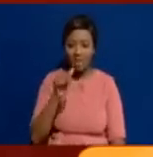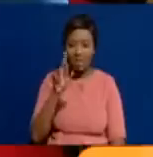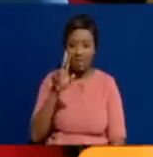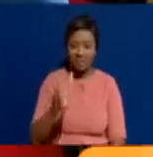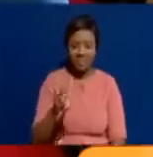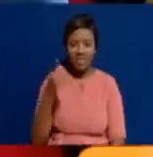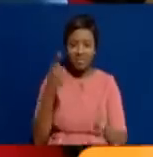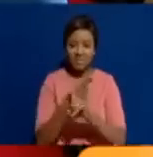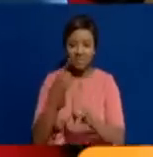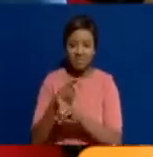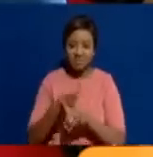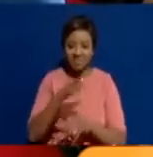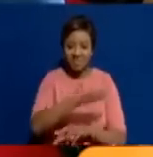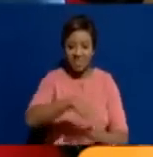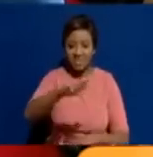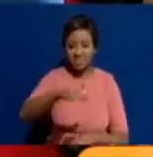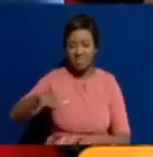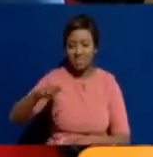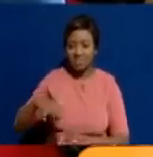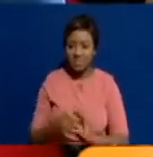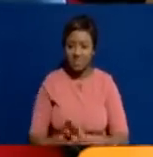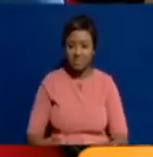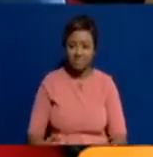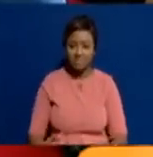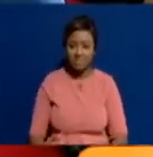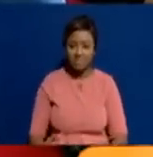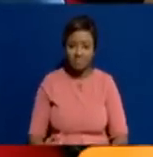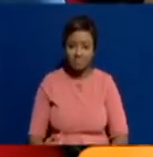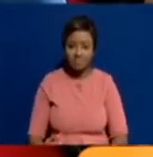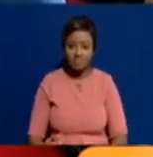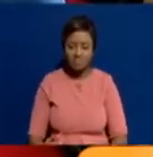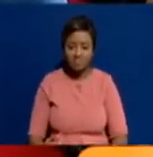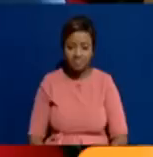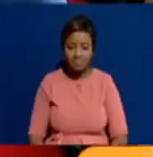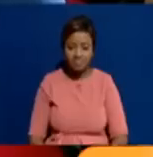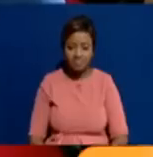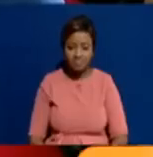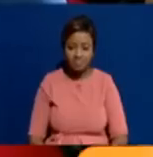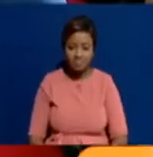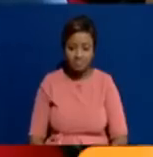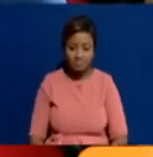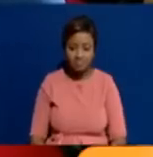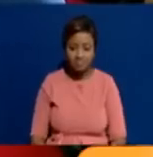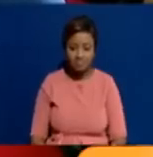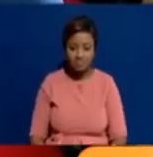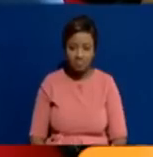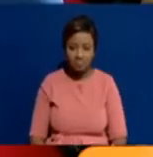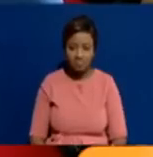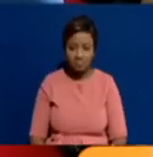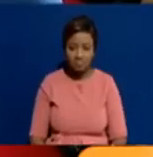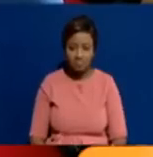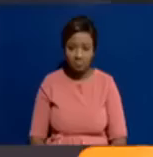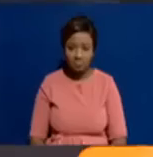locations. This is how it all began. I was literally a constant tester, if that's a